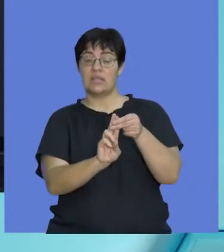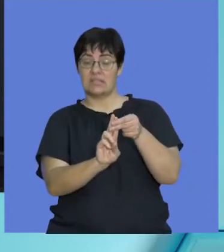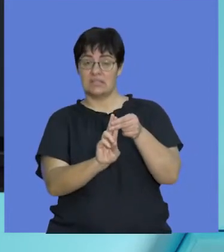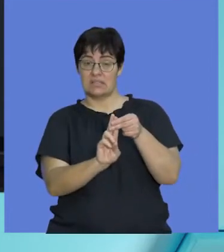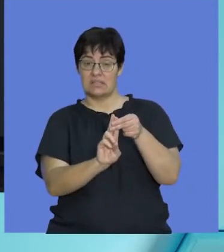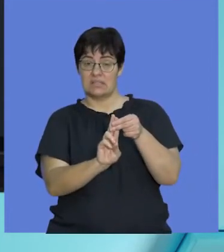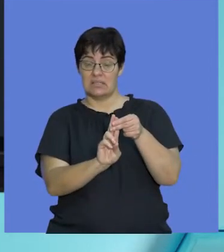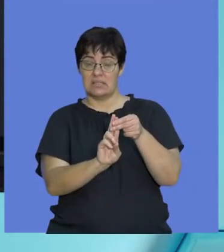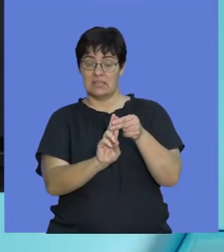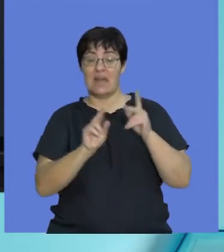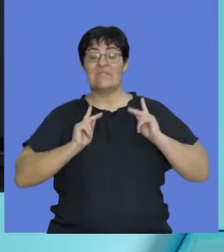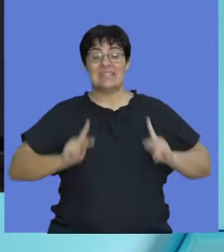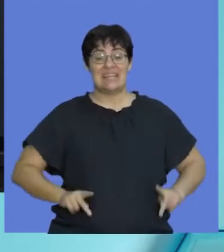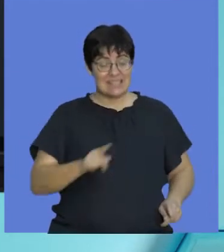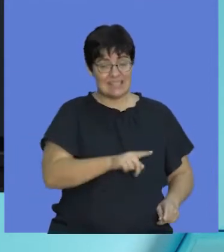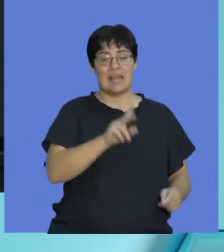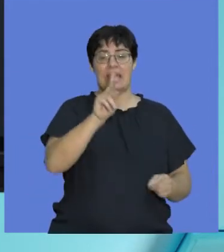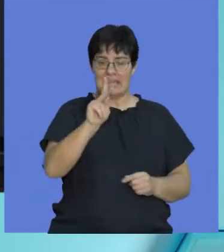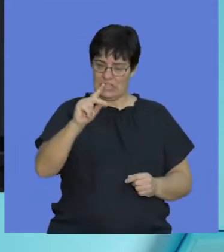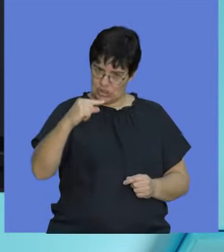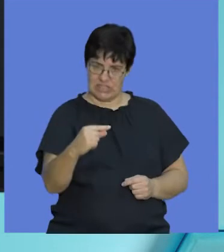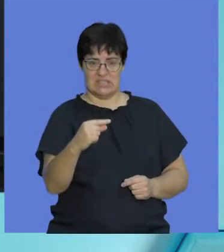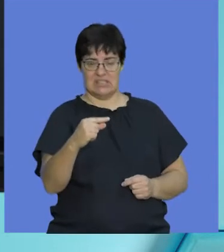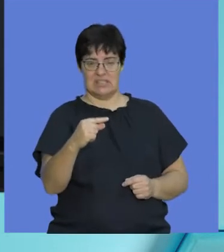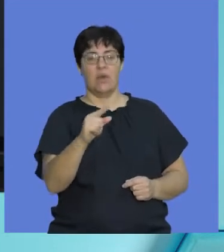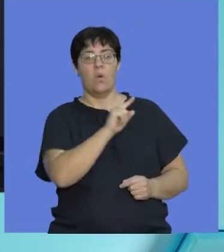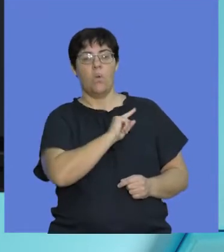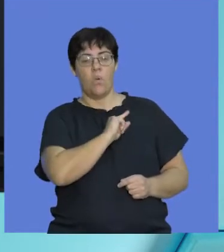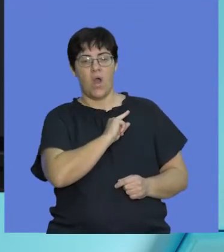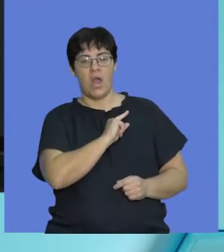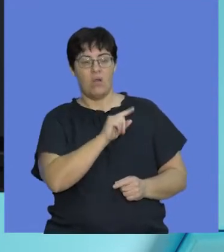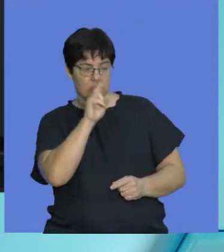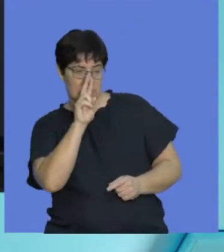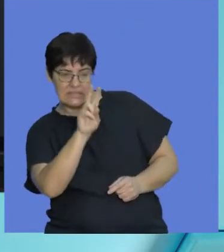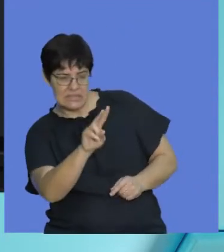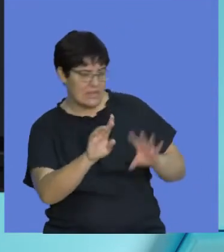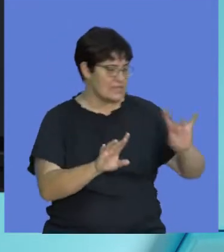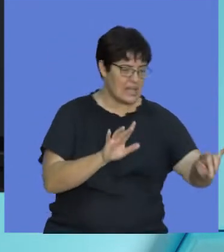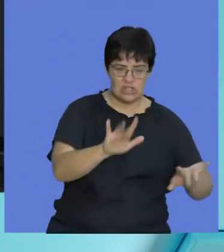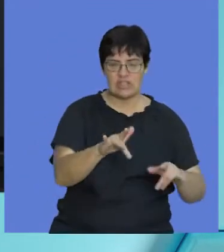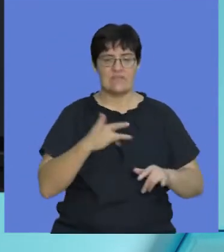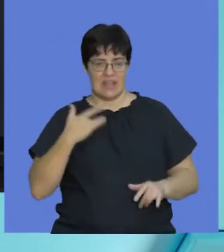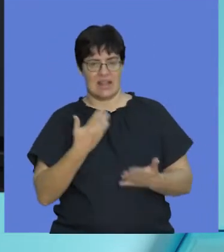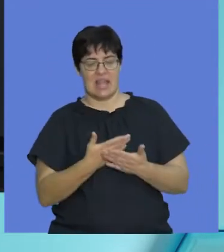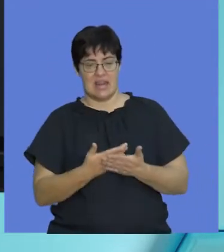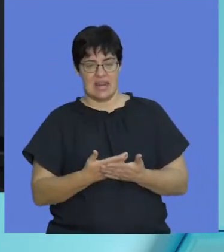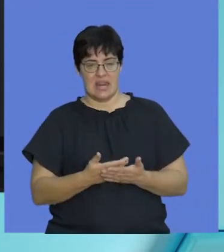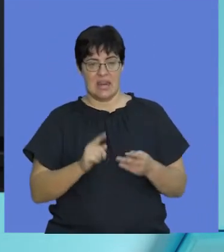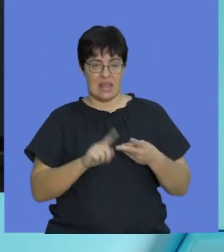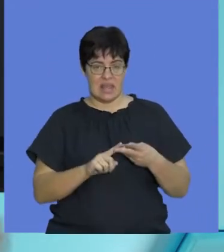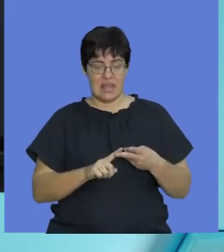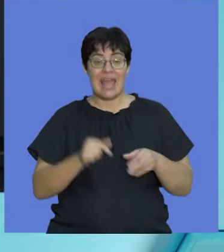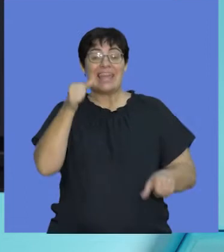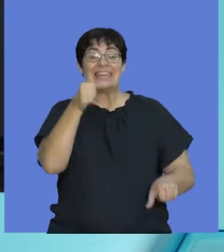mass in physics is kilograms because we're dealing with stuff we can see and touch and feel and that sort of thing.